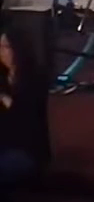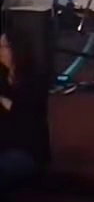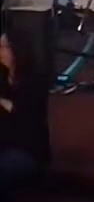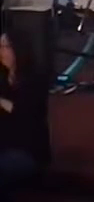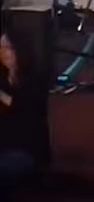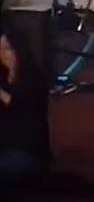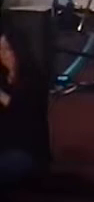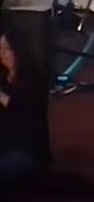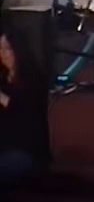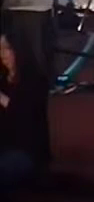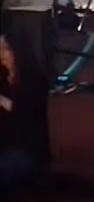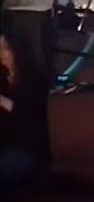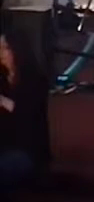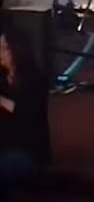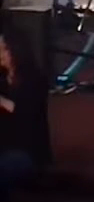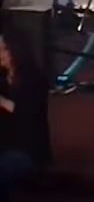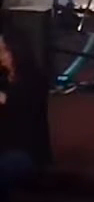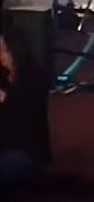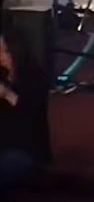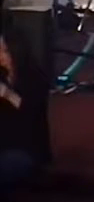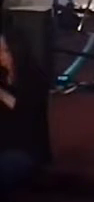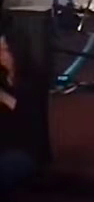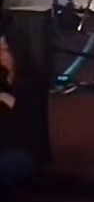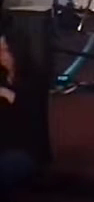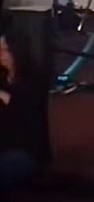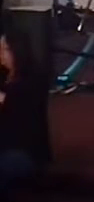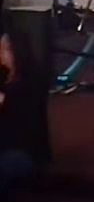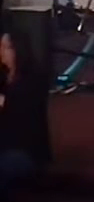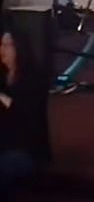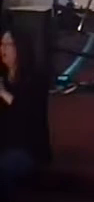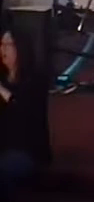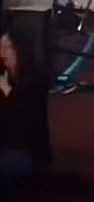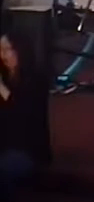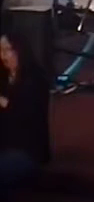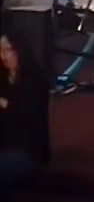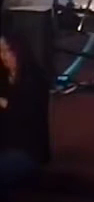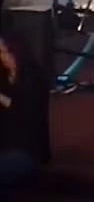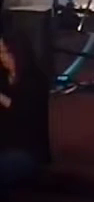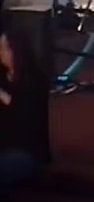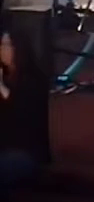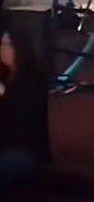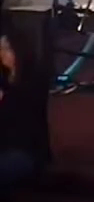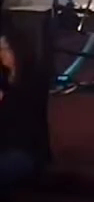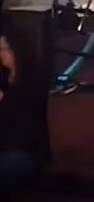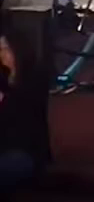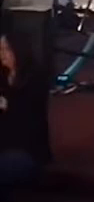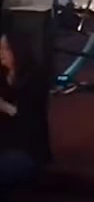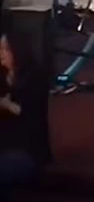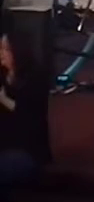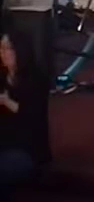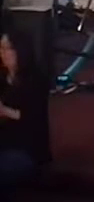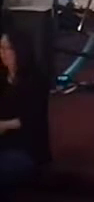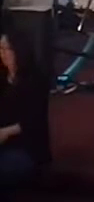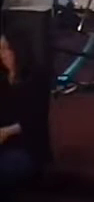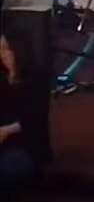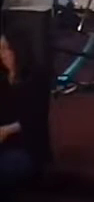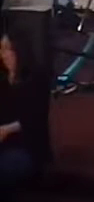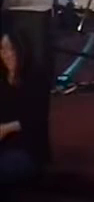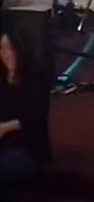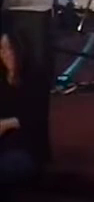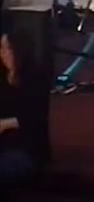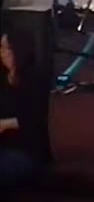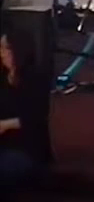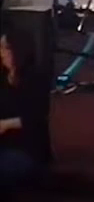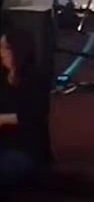the same position in the church. Now, notice that they are gifts. They are gifts given. Now, what kind of snot-nosed little brat would get